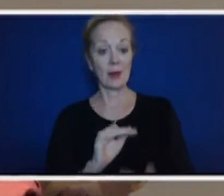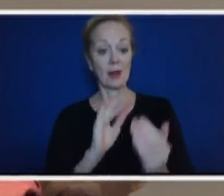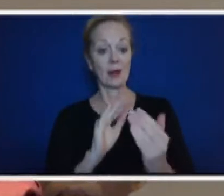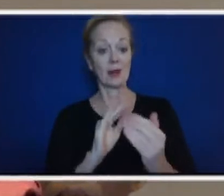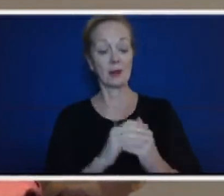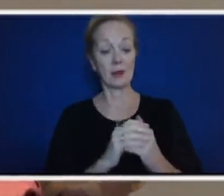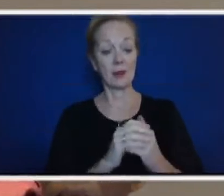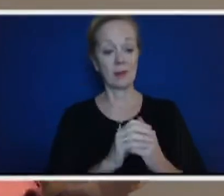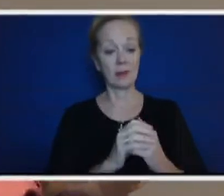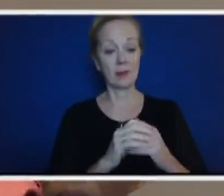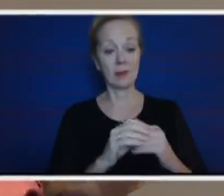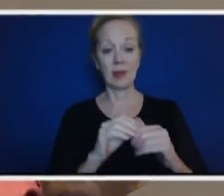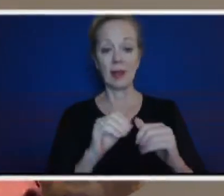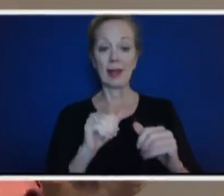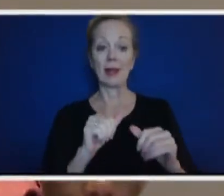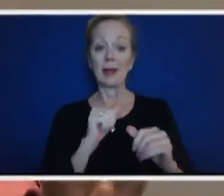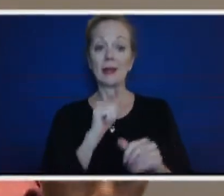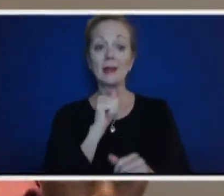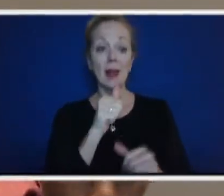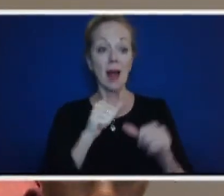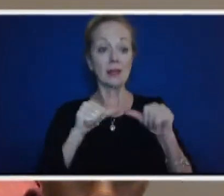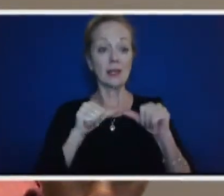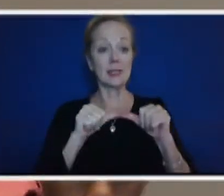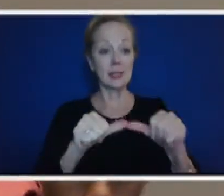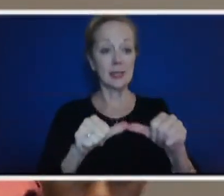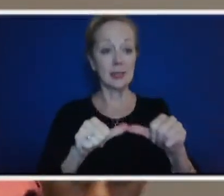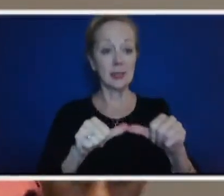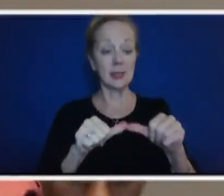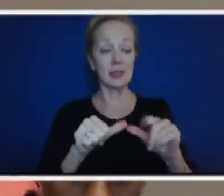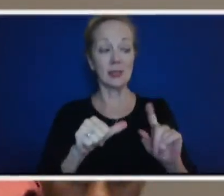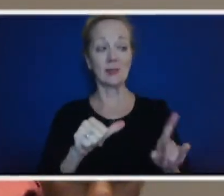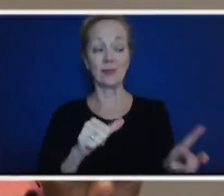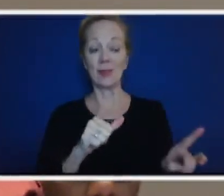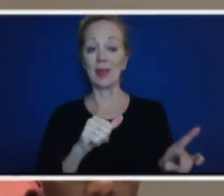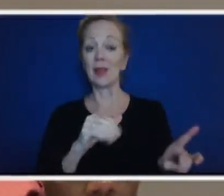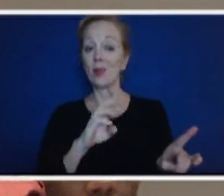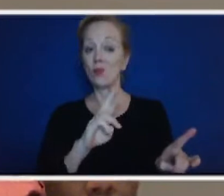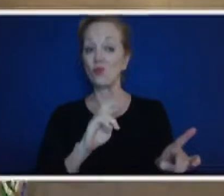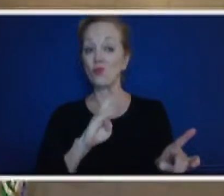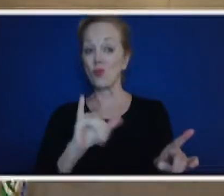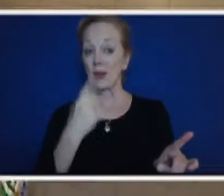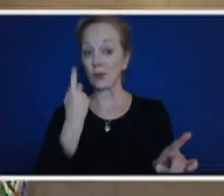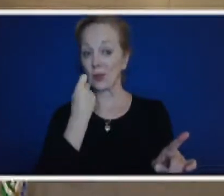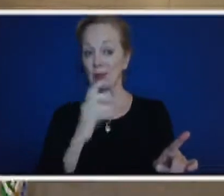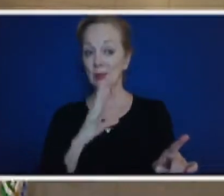the inconsistencies that Ms. Rainey just spoke to?